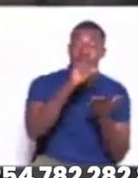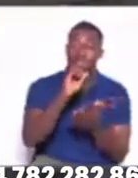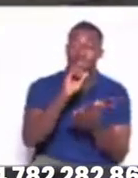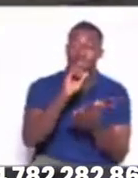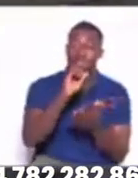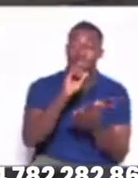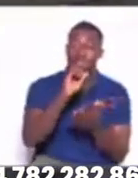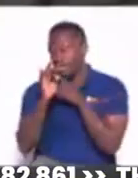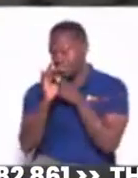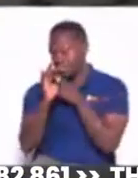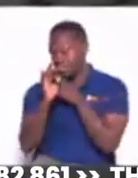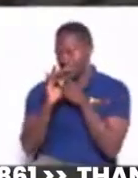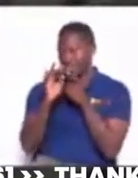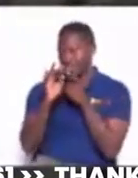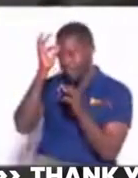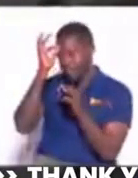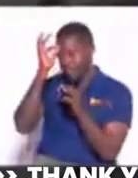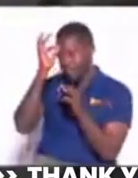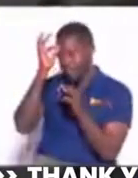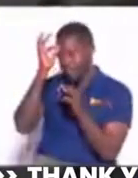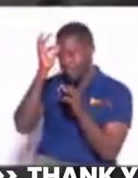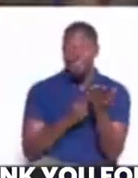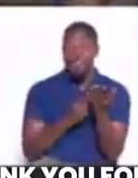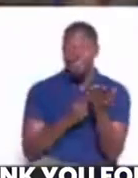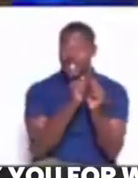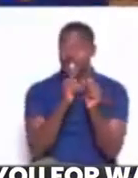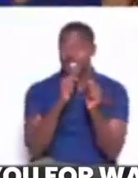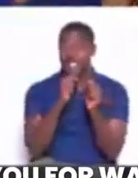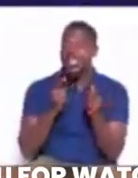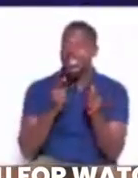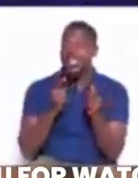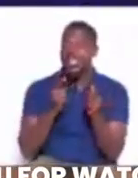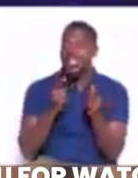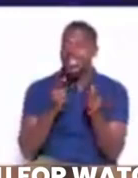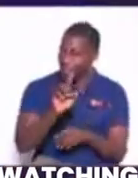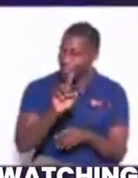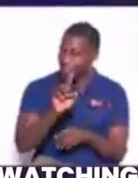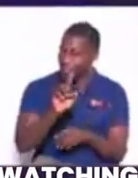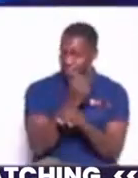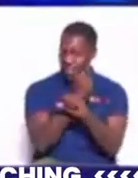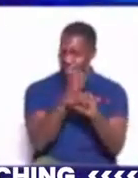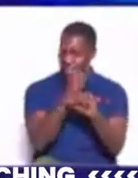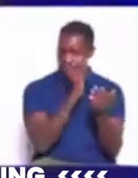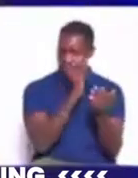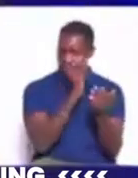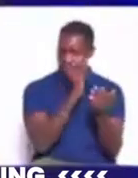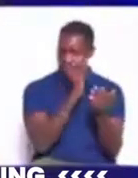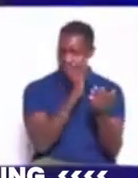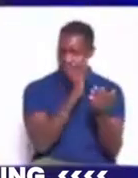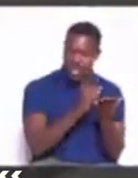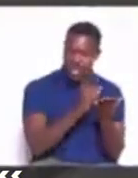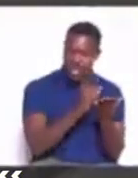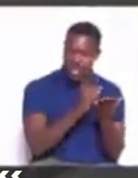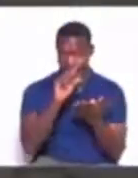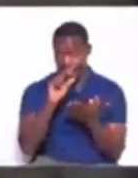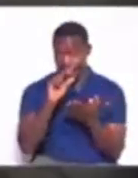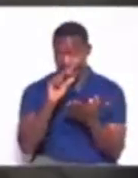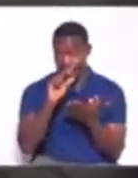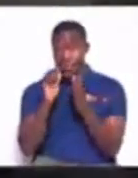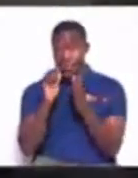works. But verse 10 says, if we are saved by grace through faith, we will